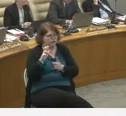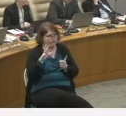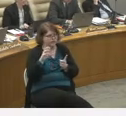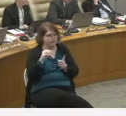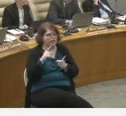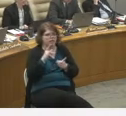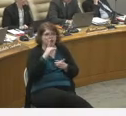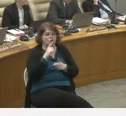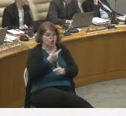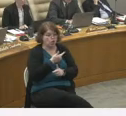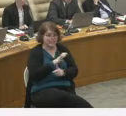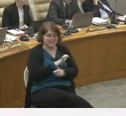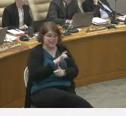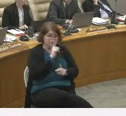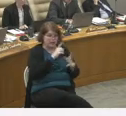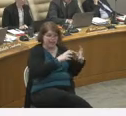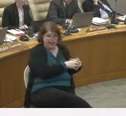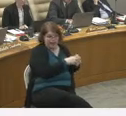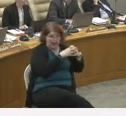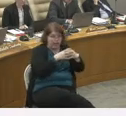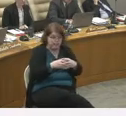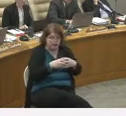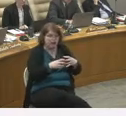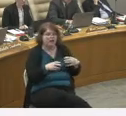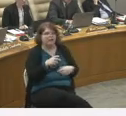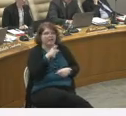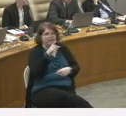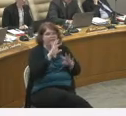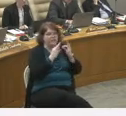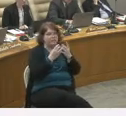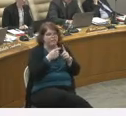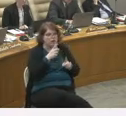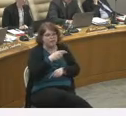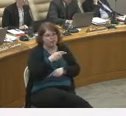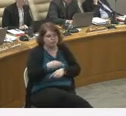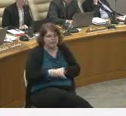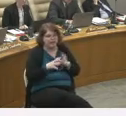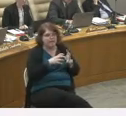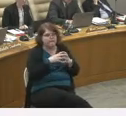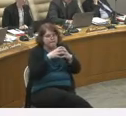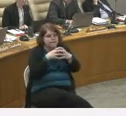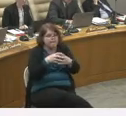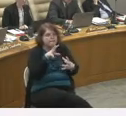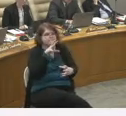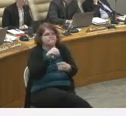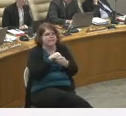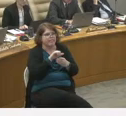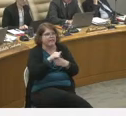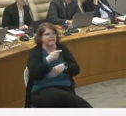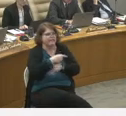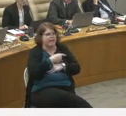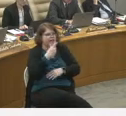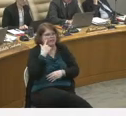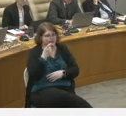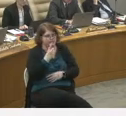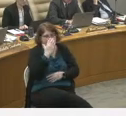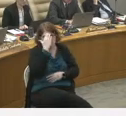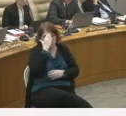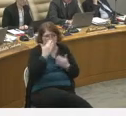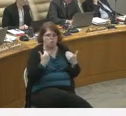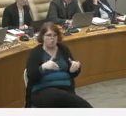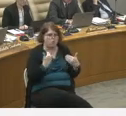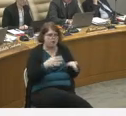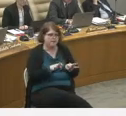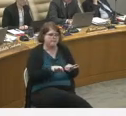over the state Garden City really came strong for us and Hutchinson this family happened to come up from Hutchinson and be a part of the day because they know how